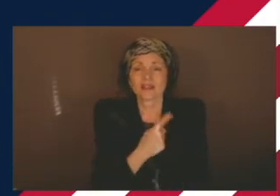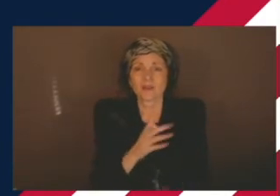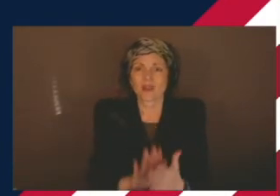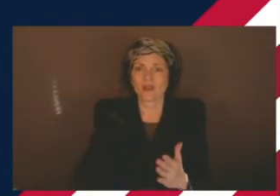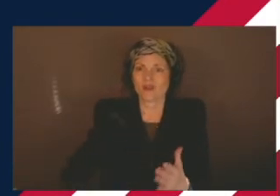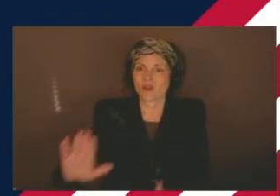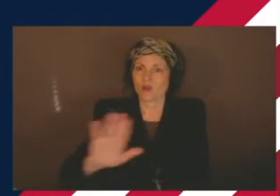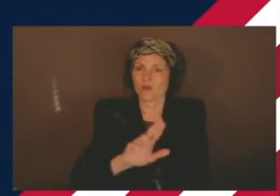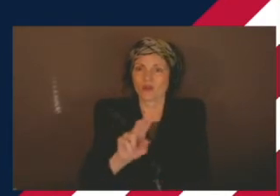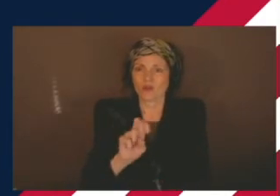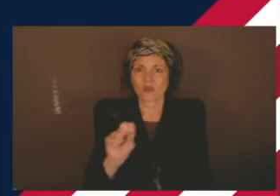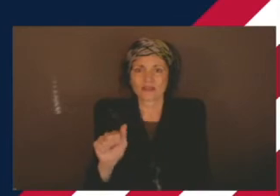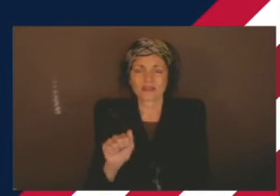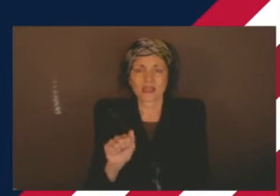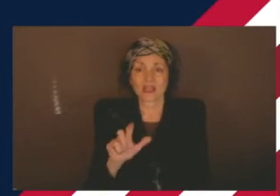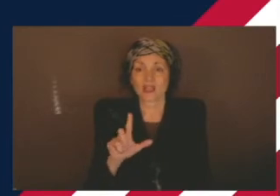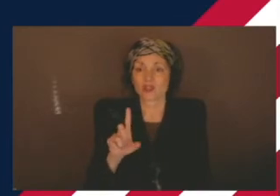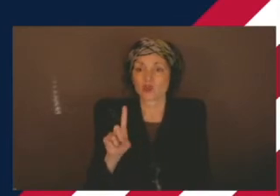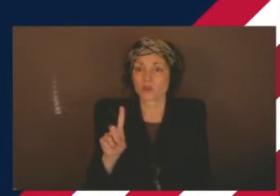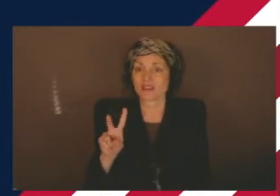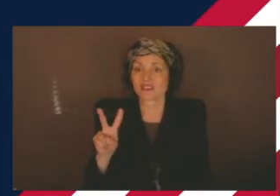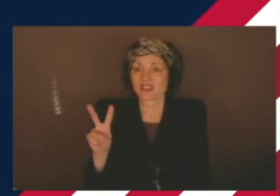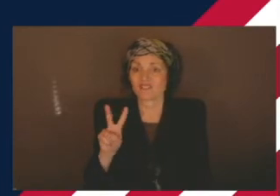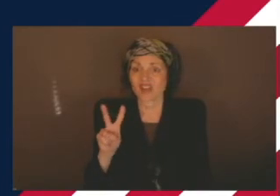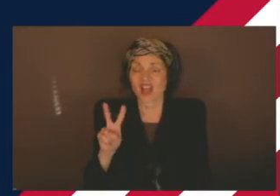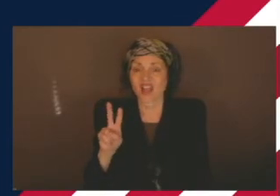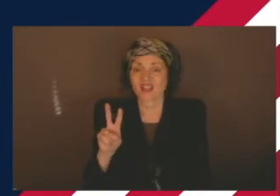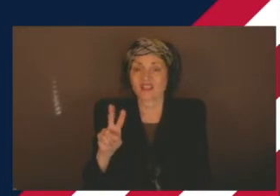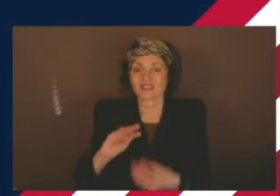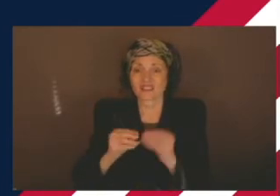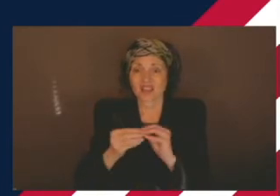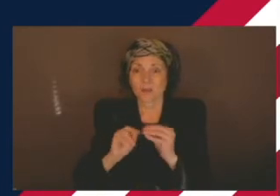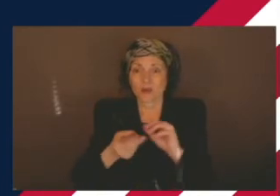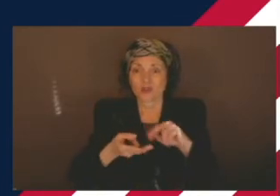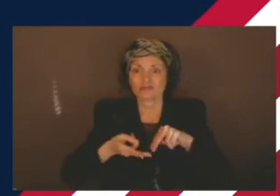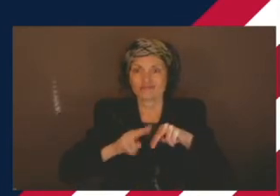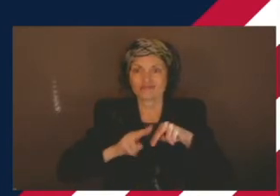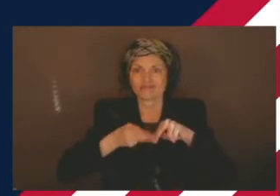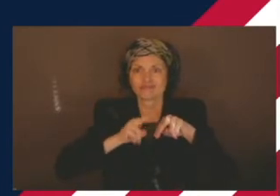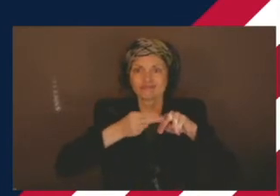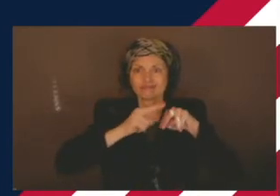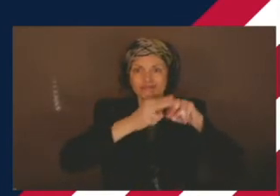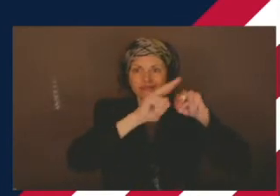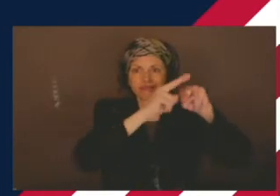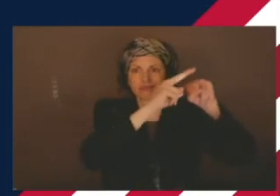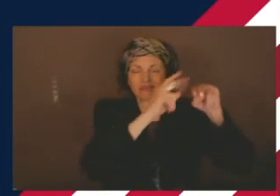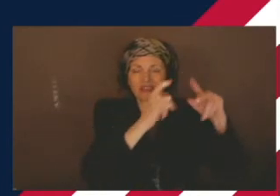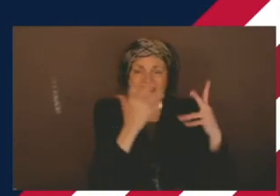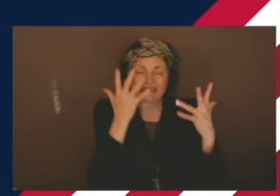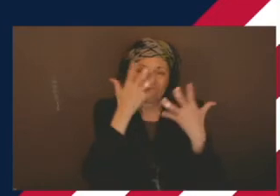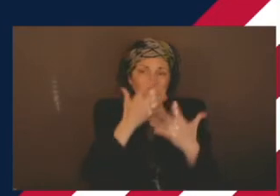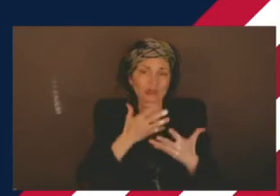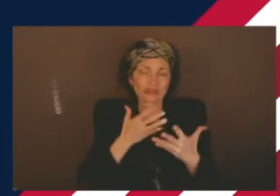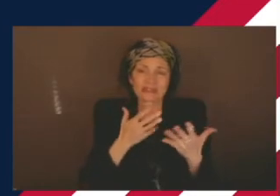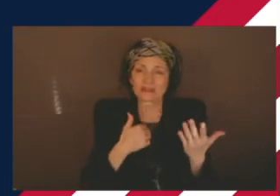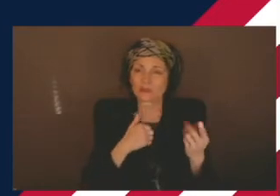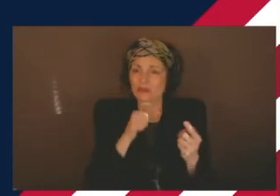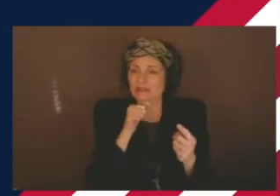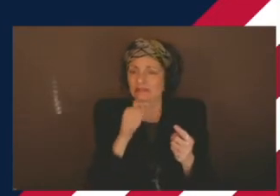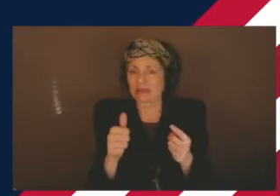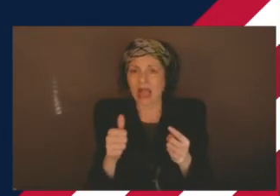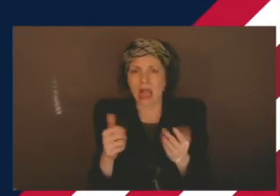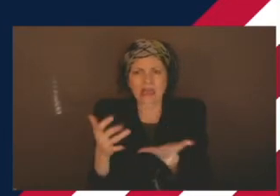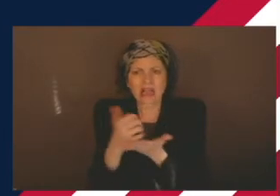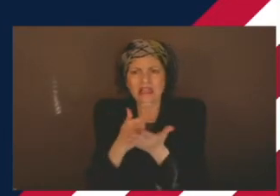domestic violence rates are up, and unfortunately, we aren't getting the numbers in on child abuse cases because